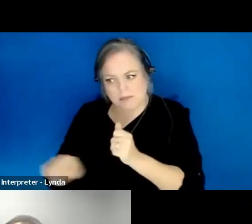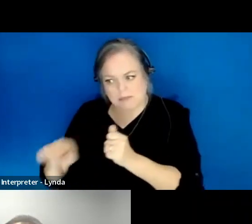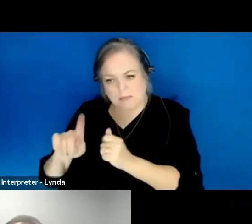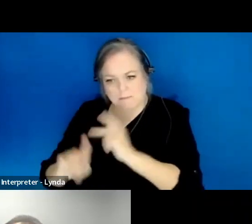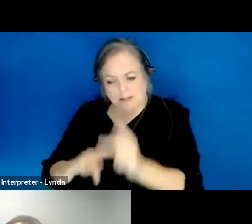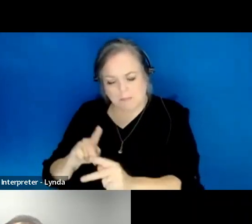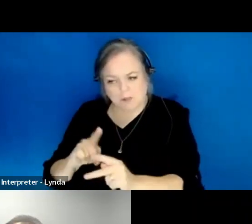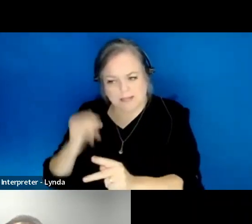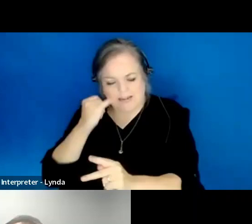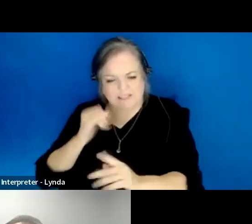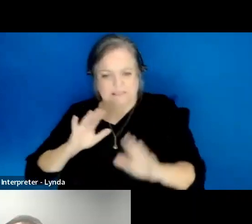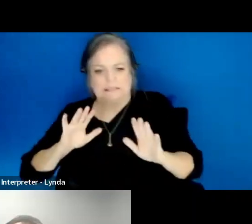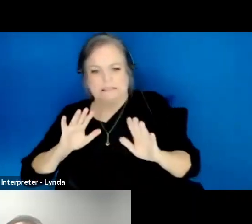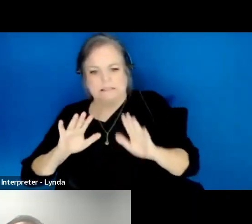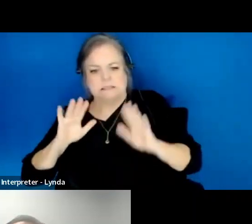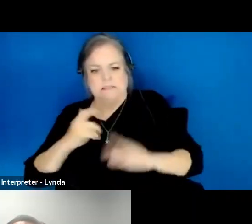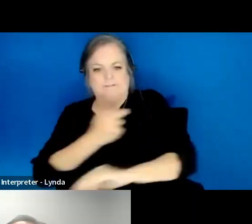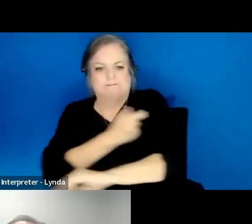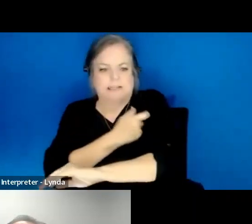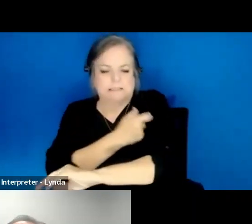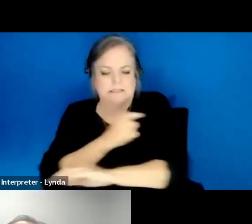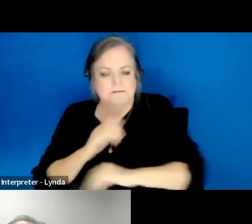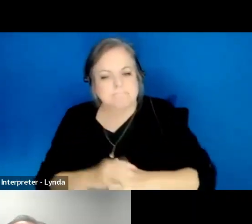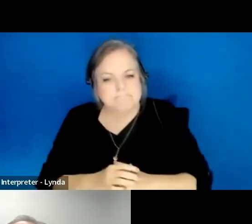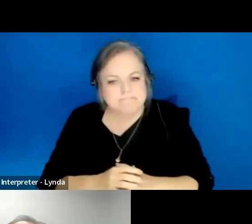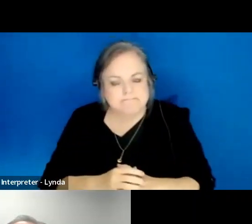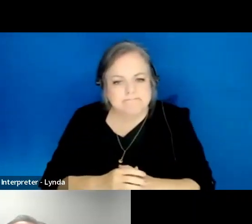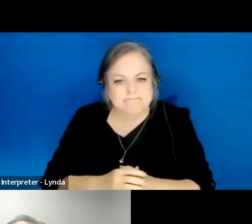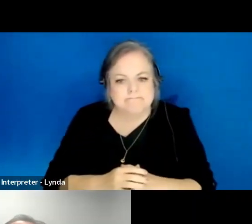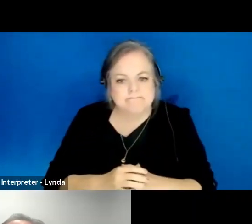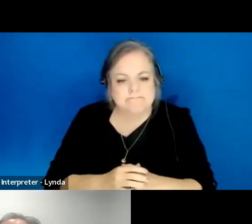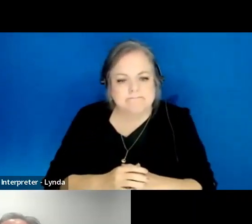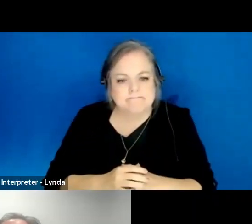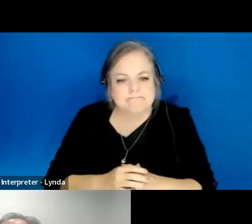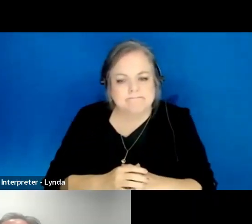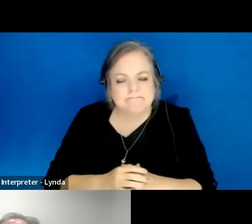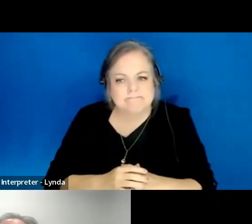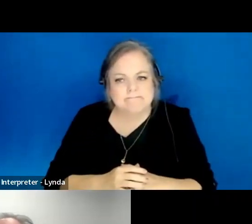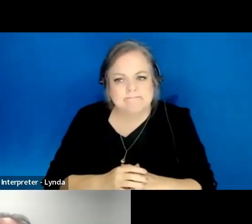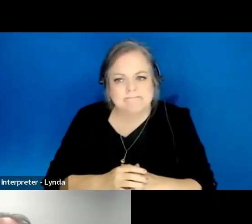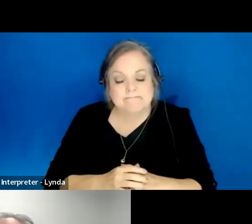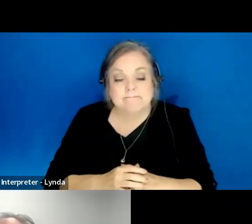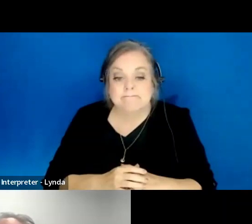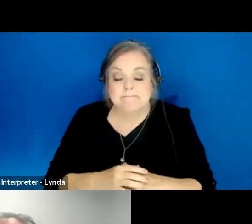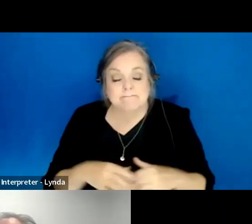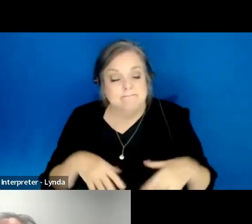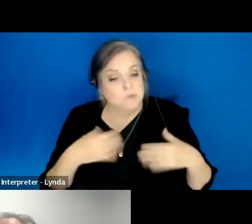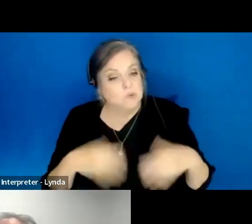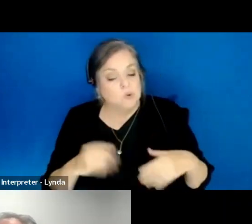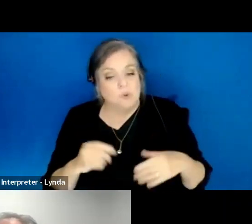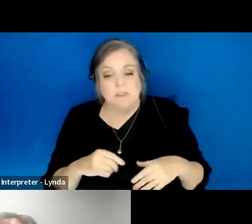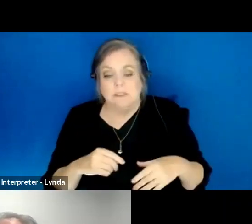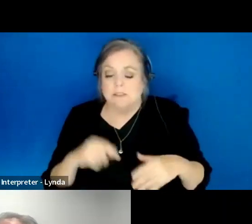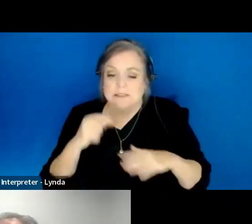vax hesitant? Oh, man. What, oh gosh, that's again a loaded question,